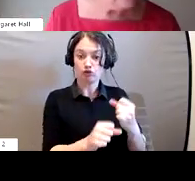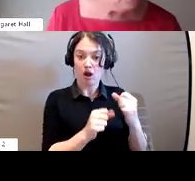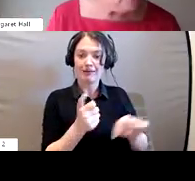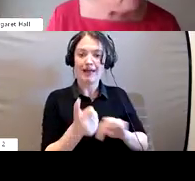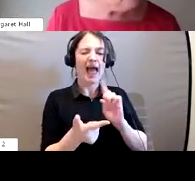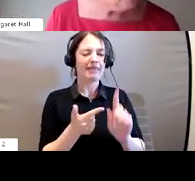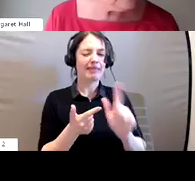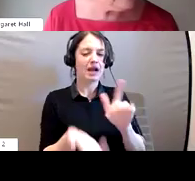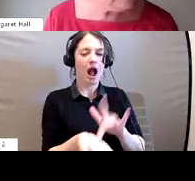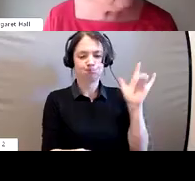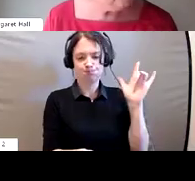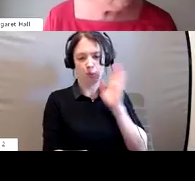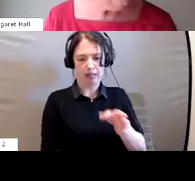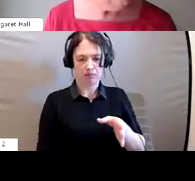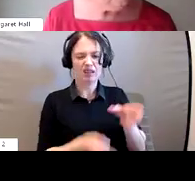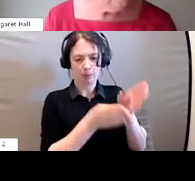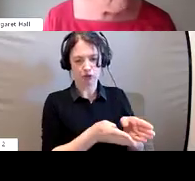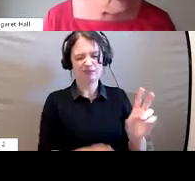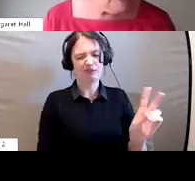for these exploitative purposes.